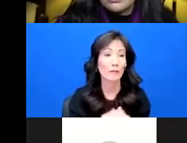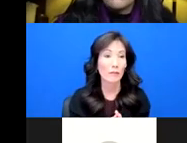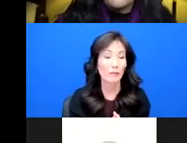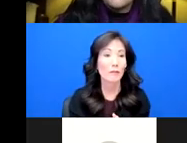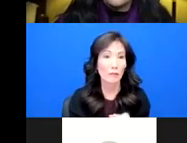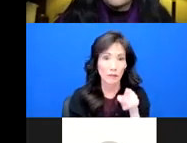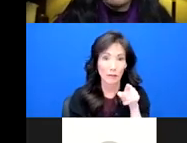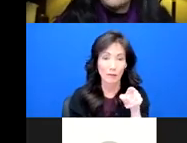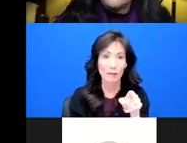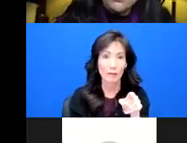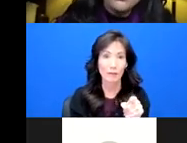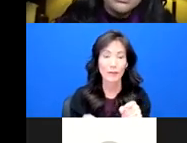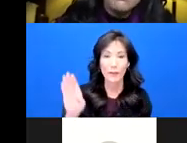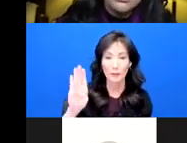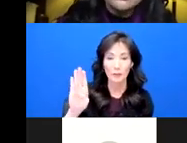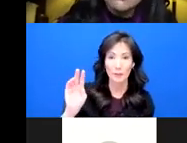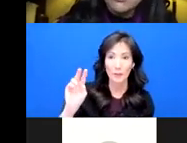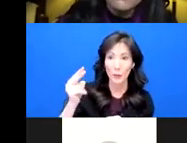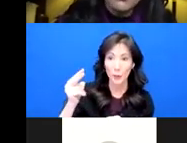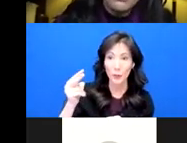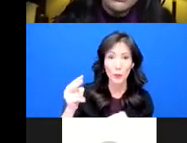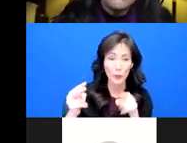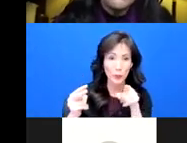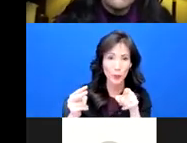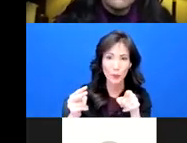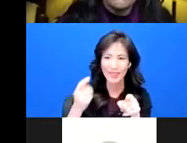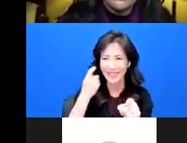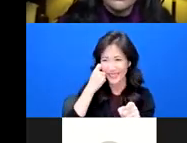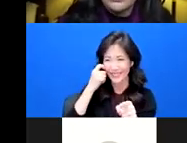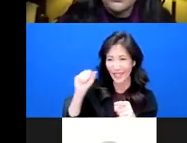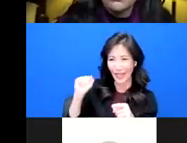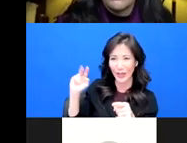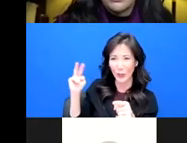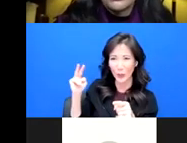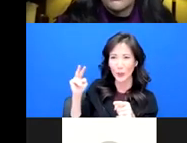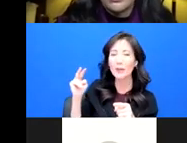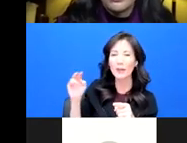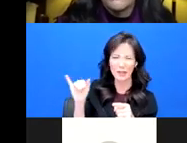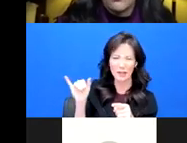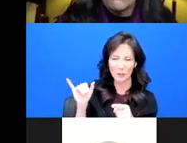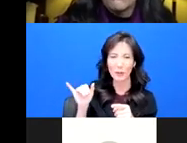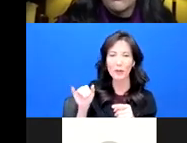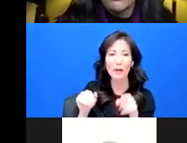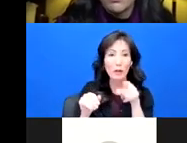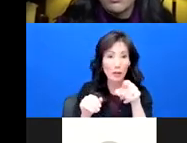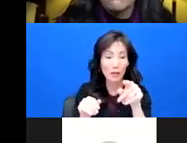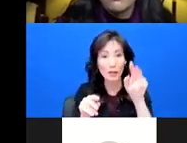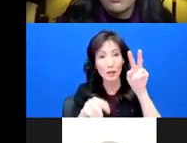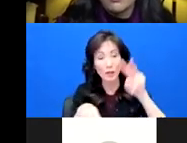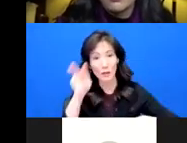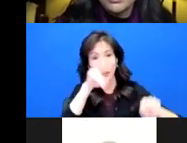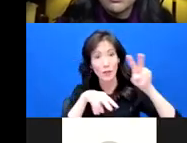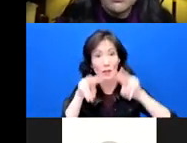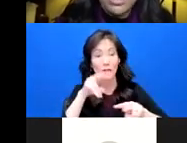And now we're going to look at B2. So it's going to be in a similar format that we saw with our A2 plan. So we have the overview of